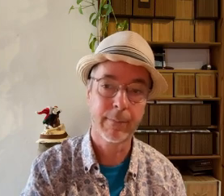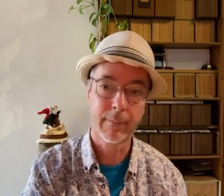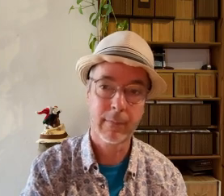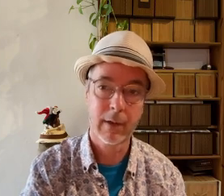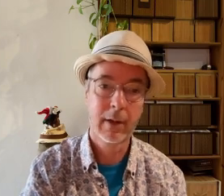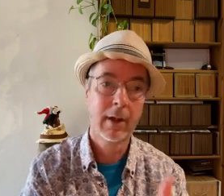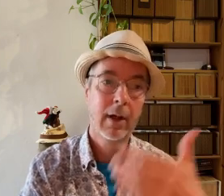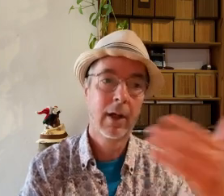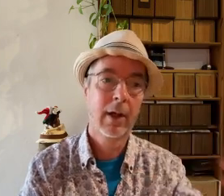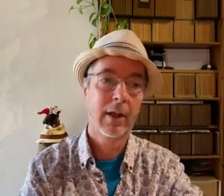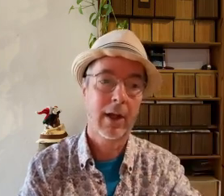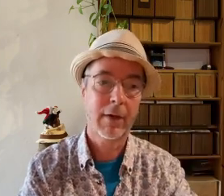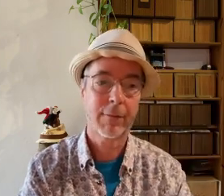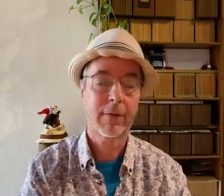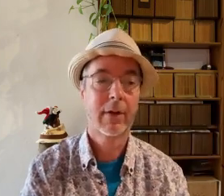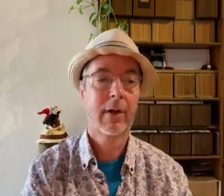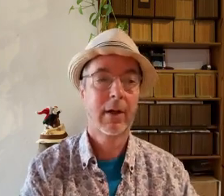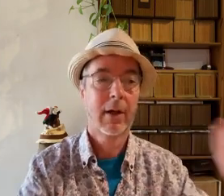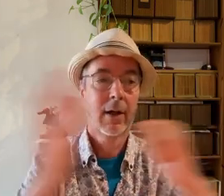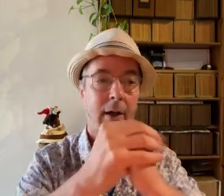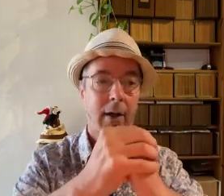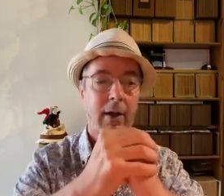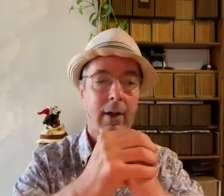am, you have